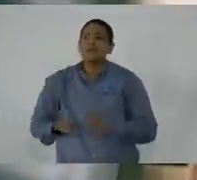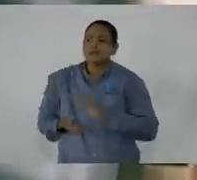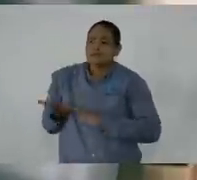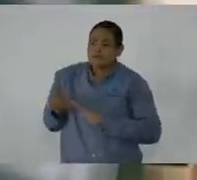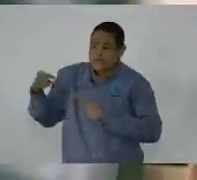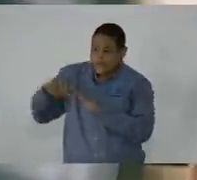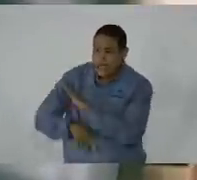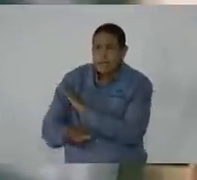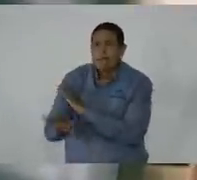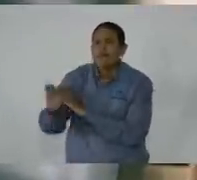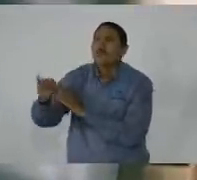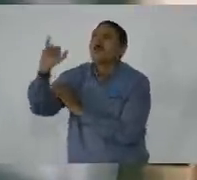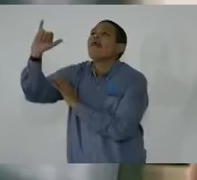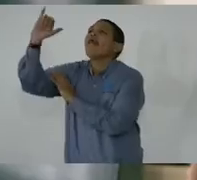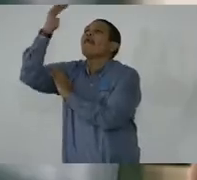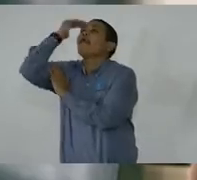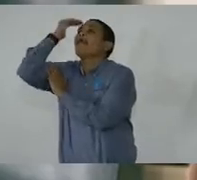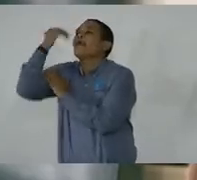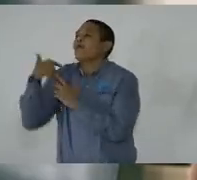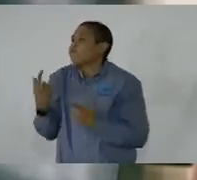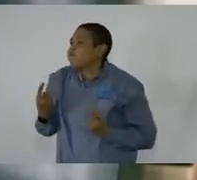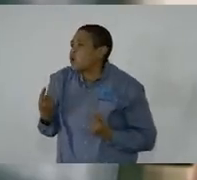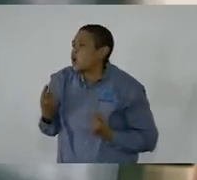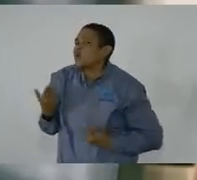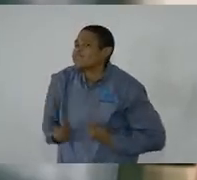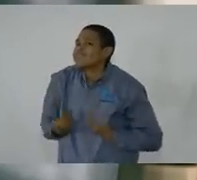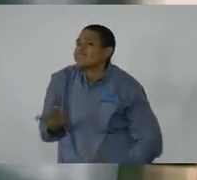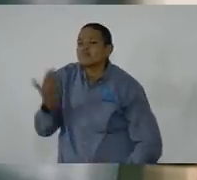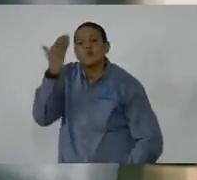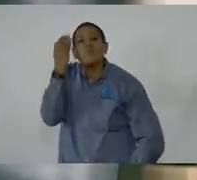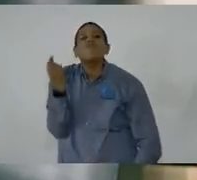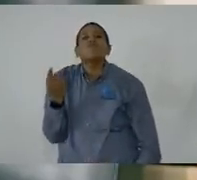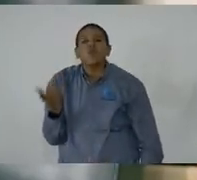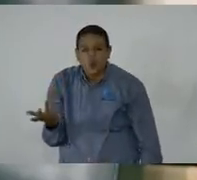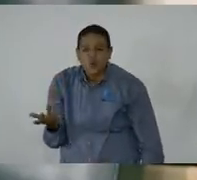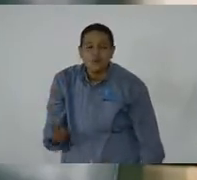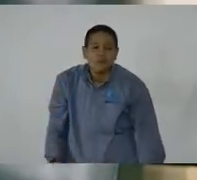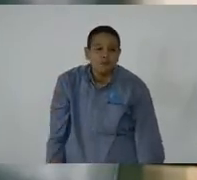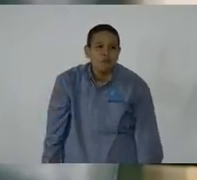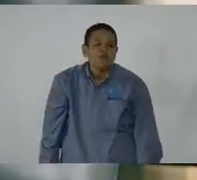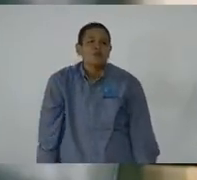operations so they can know how to use a fertilizer.